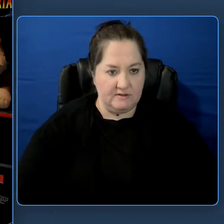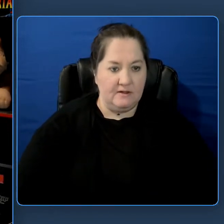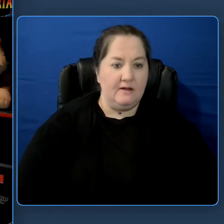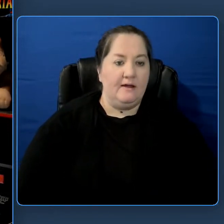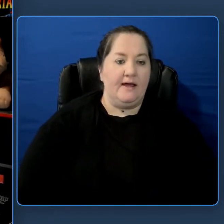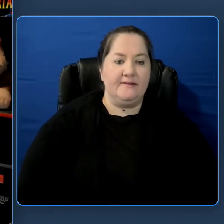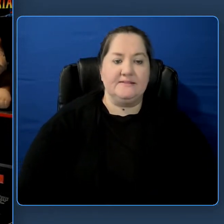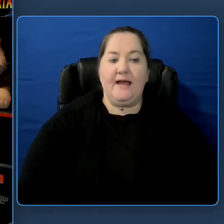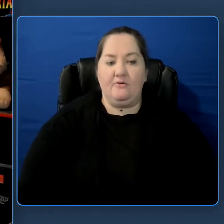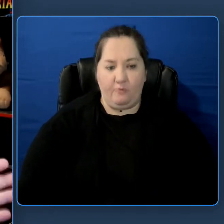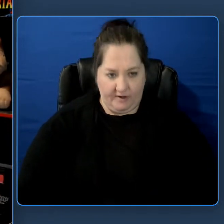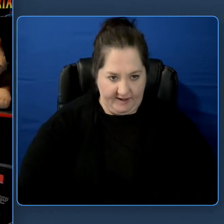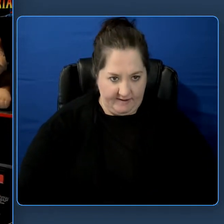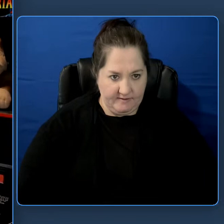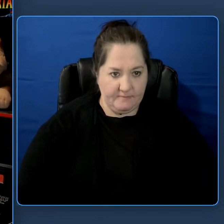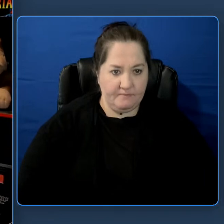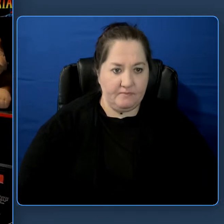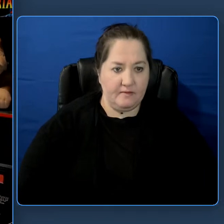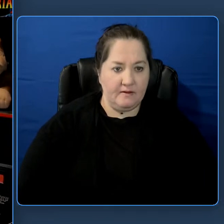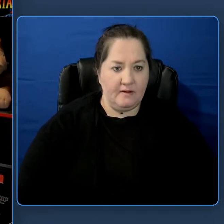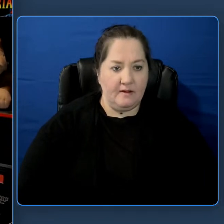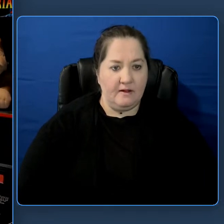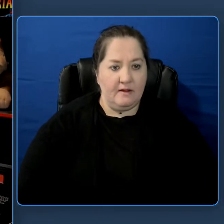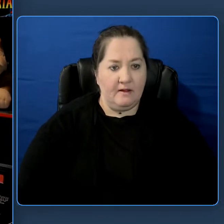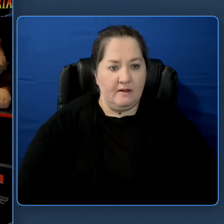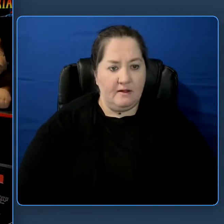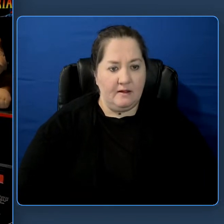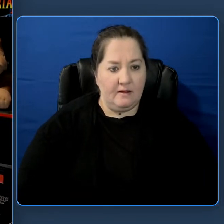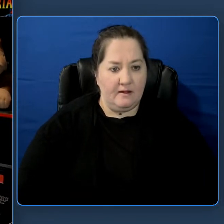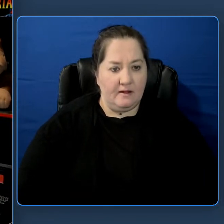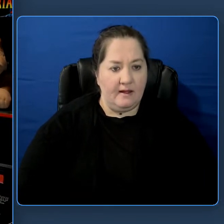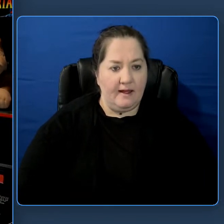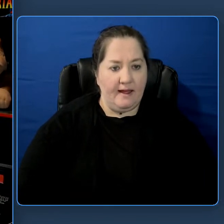airport. Now this is California.